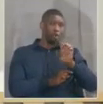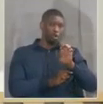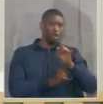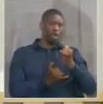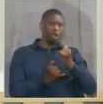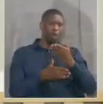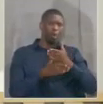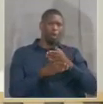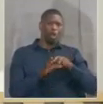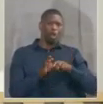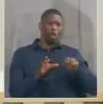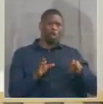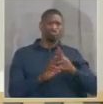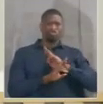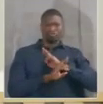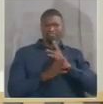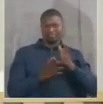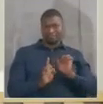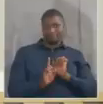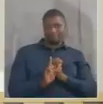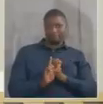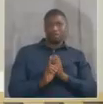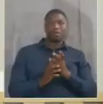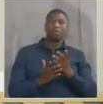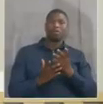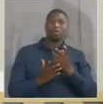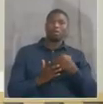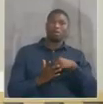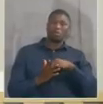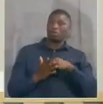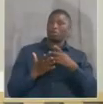through any legislation